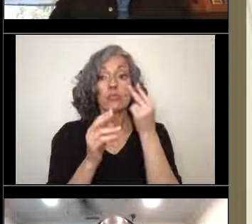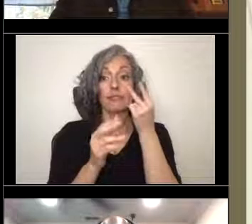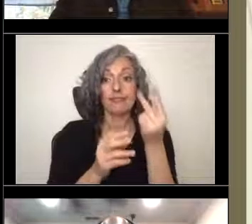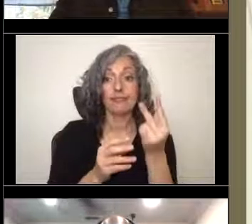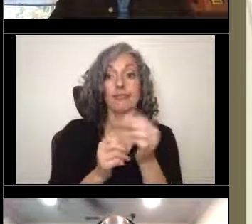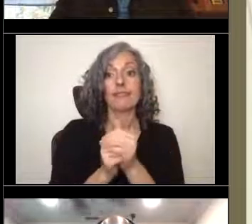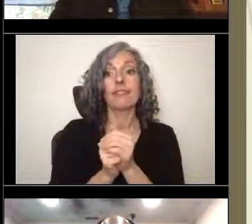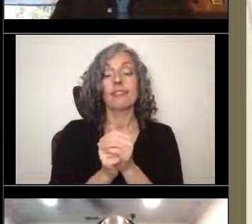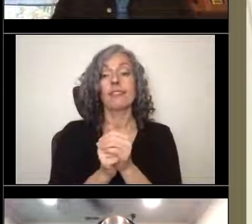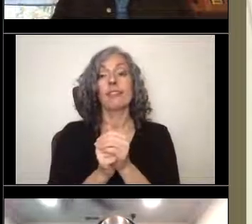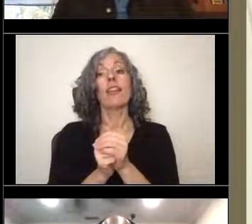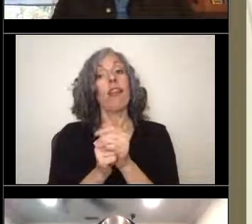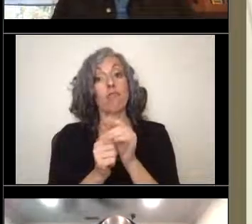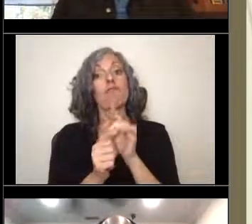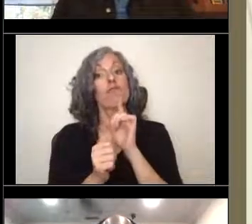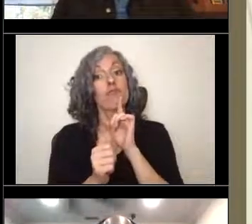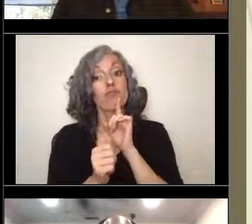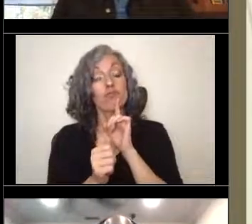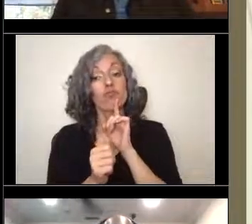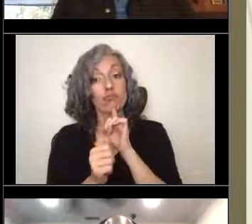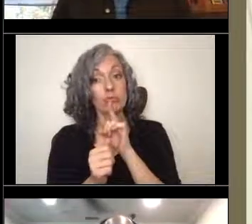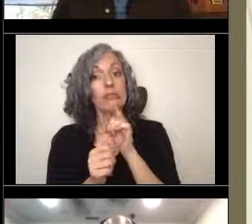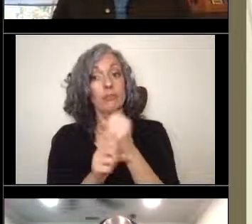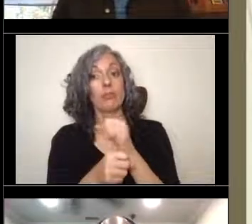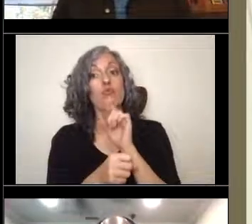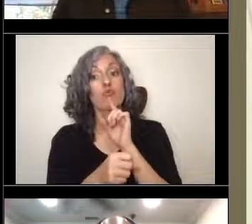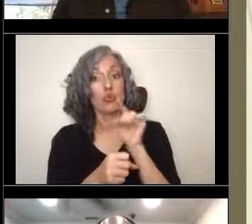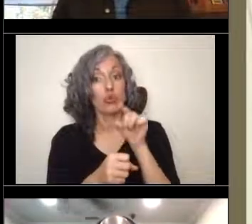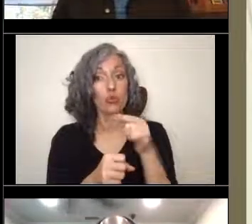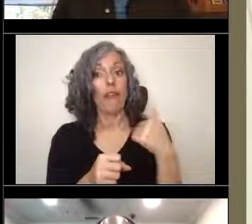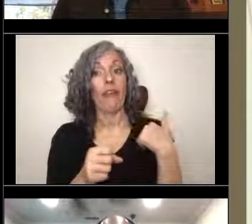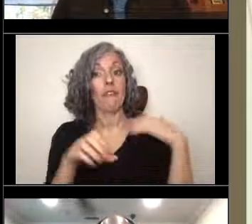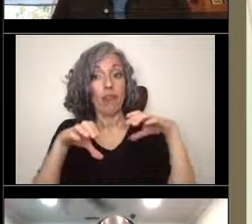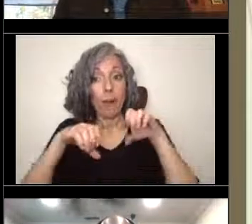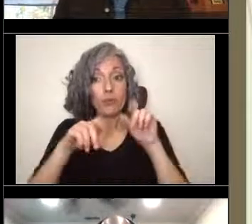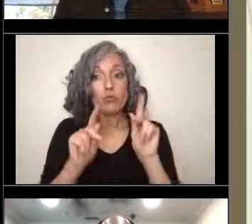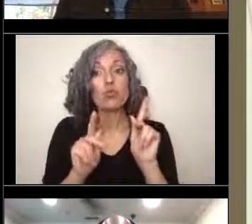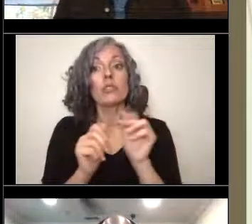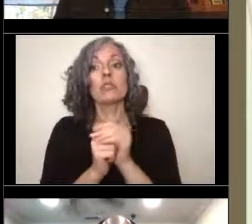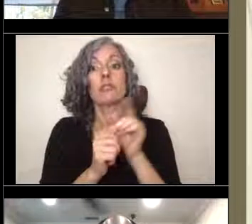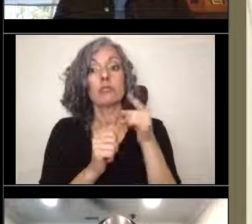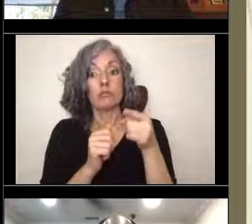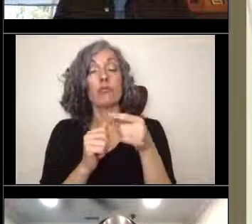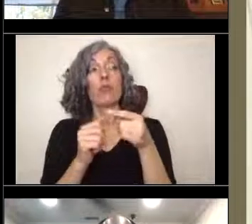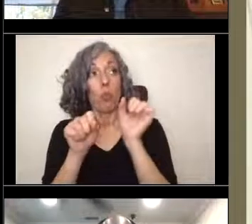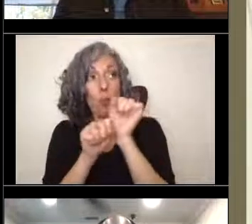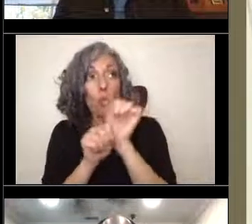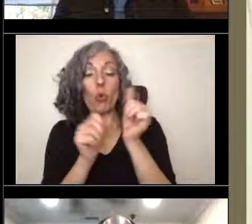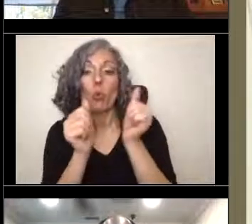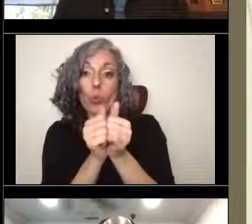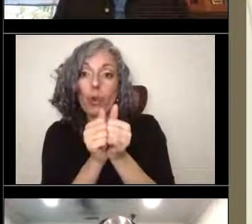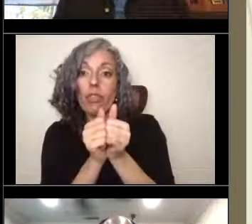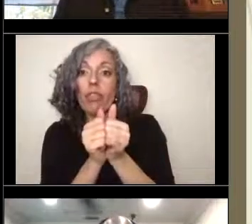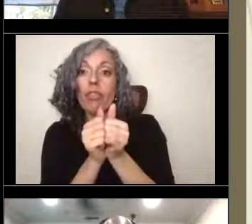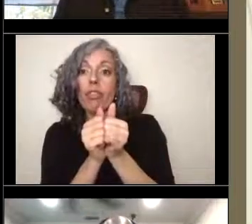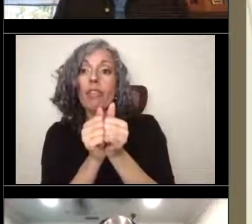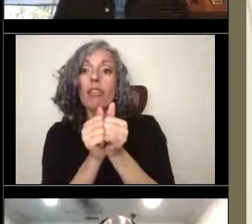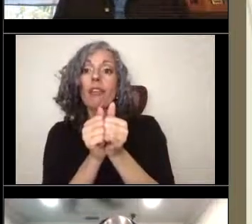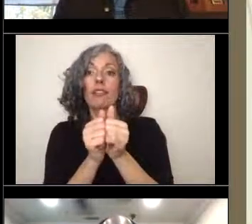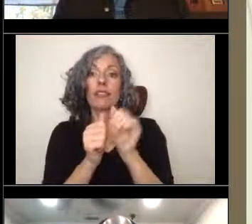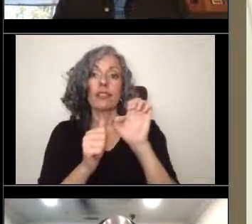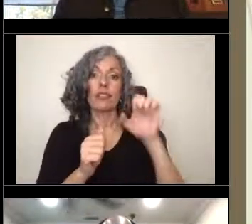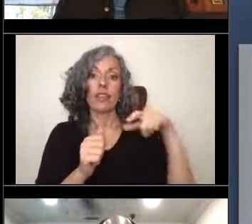I'll definitely make sure. I think there are a lot of opportunities to work with the the equity committee as part of